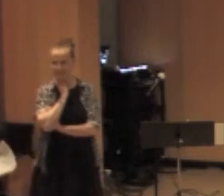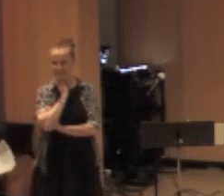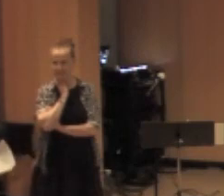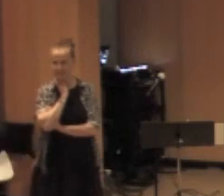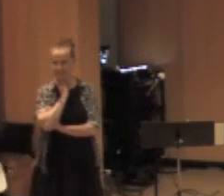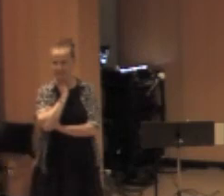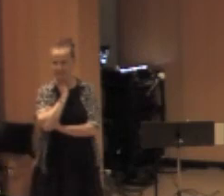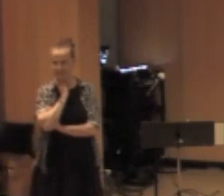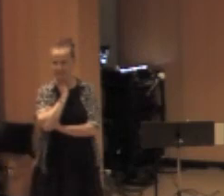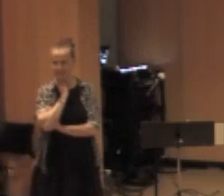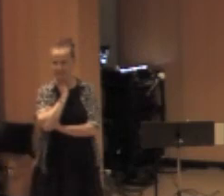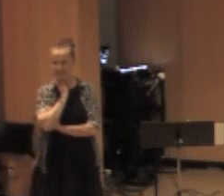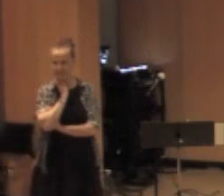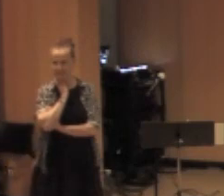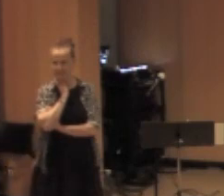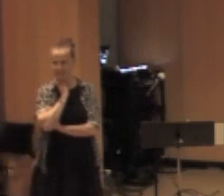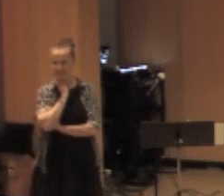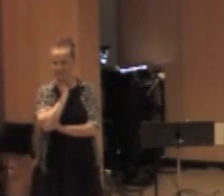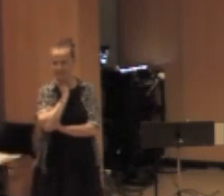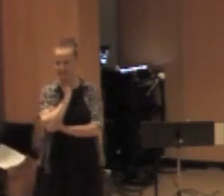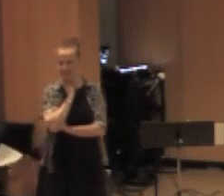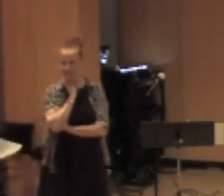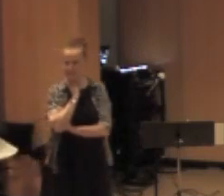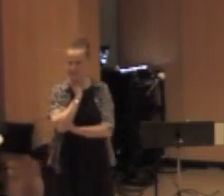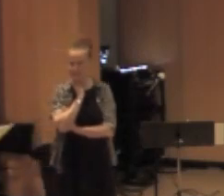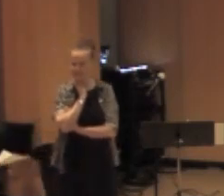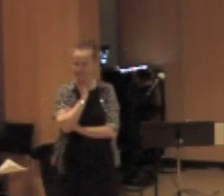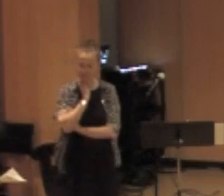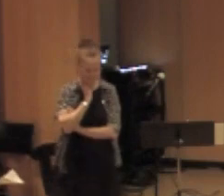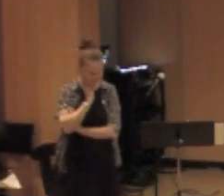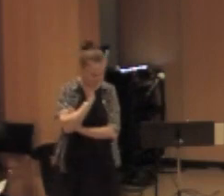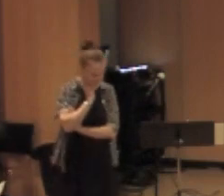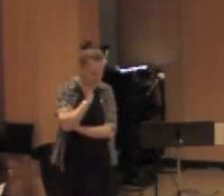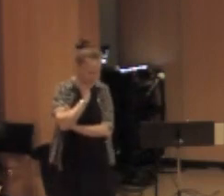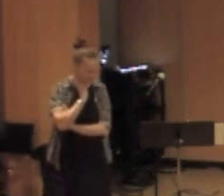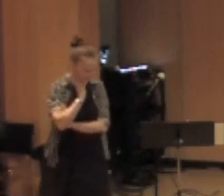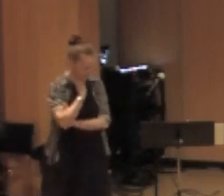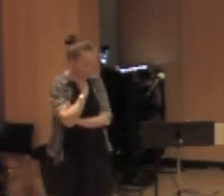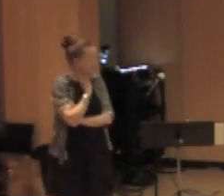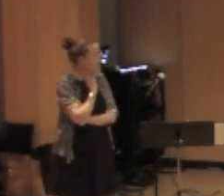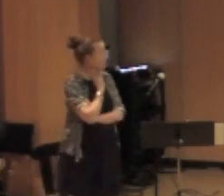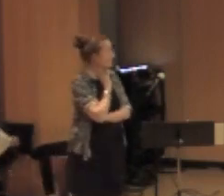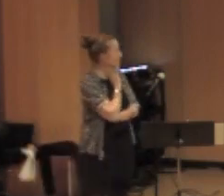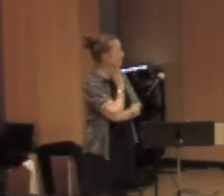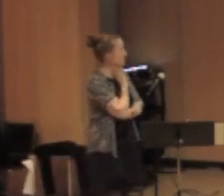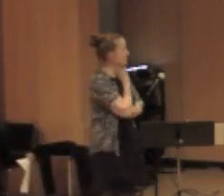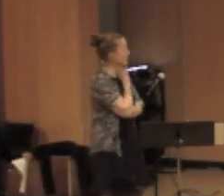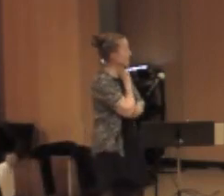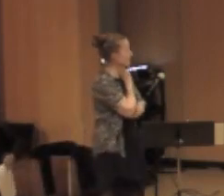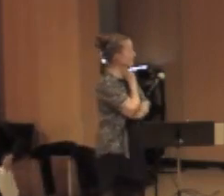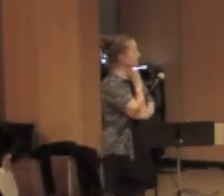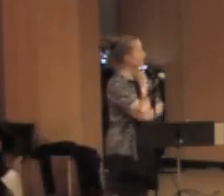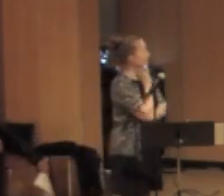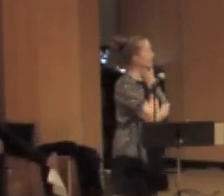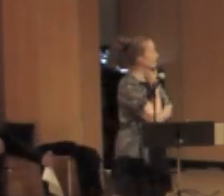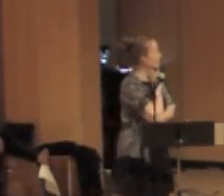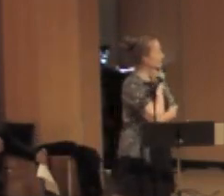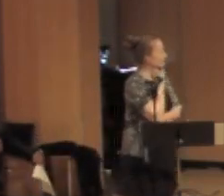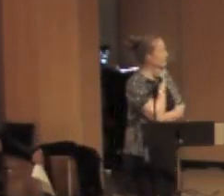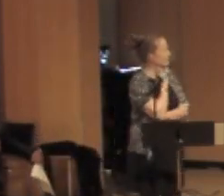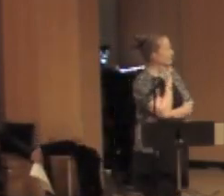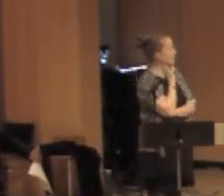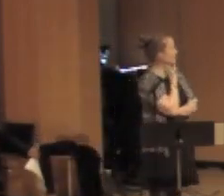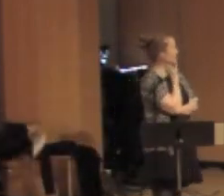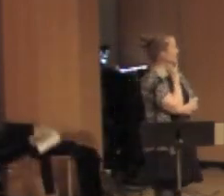telling some of you earlier that um I put we we recorded this for archival purposes and then we literally like it went into a